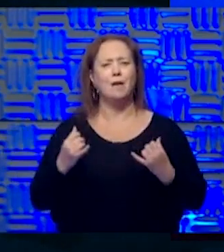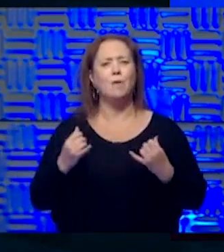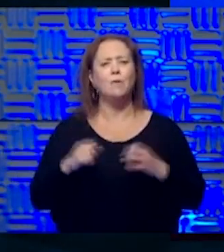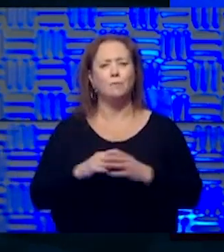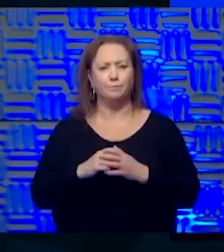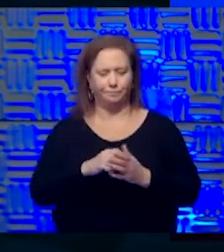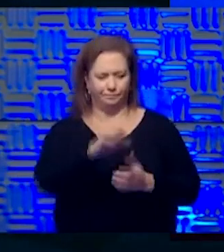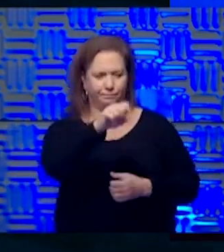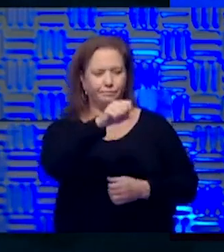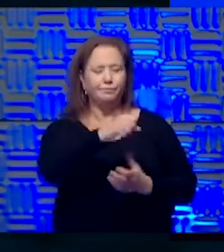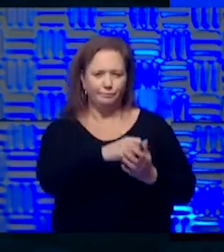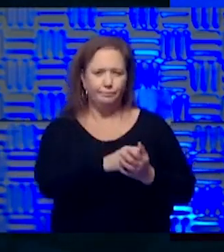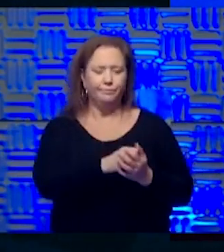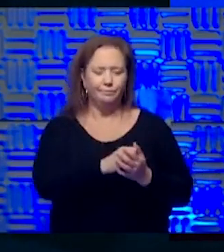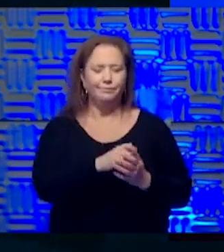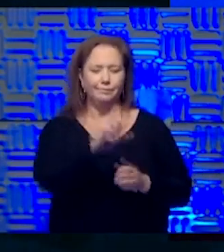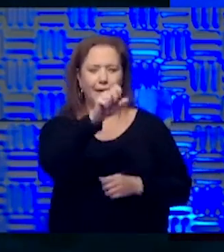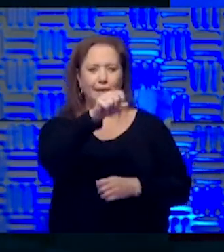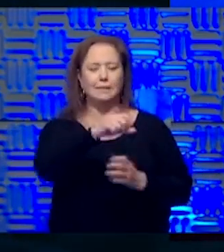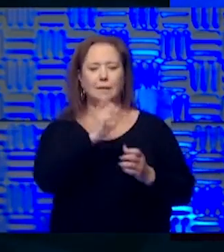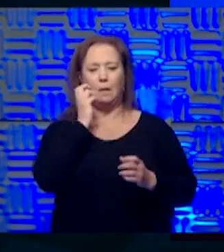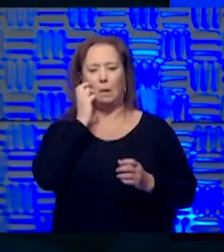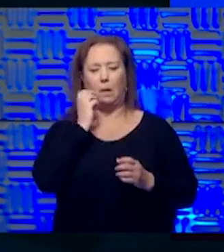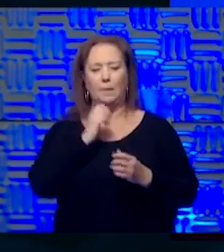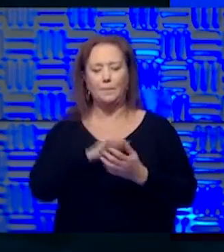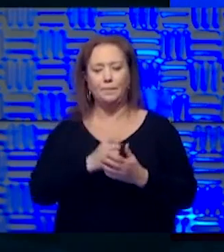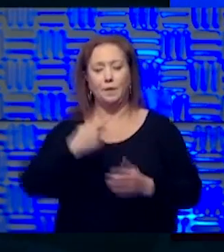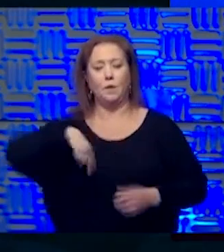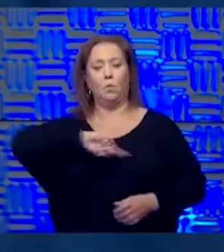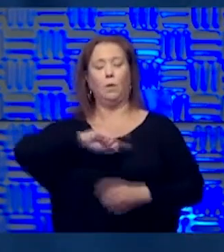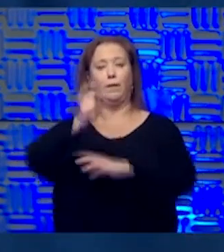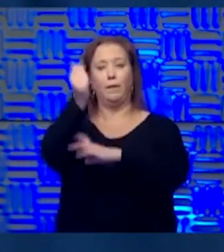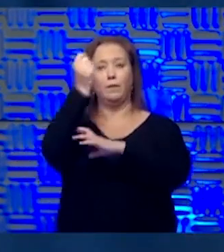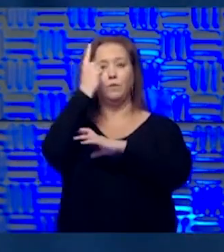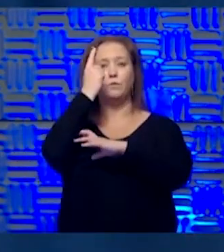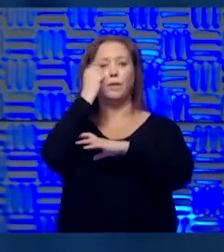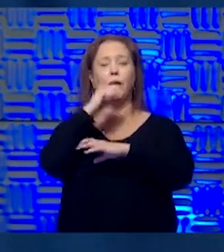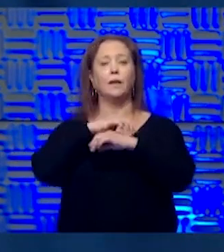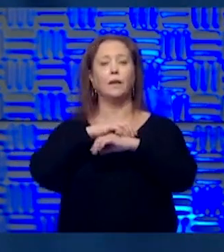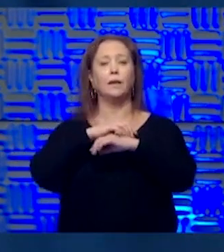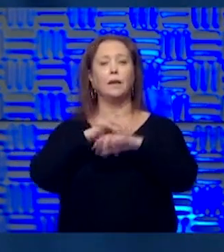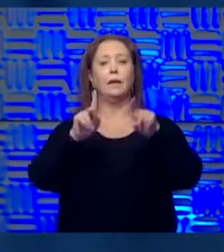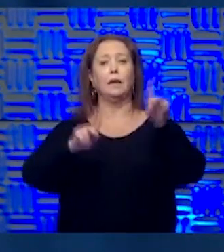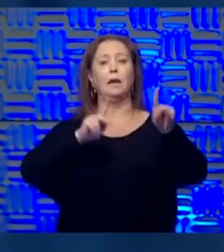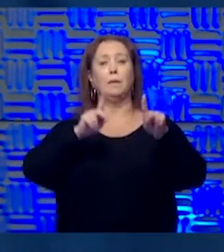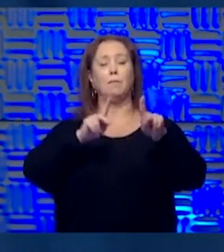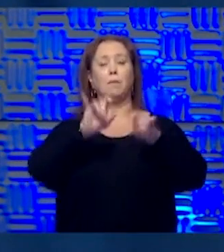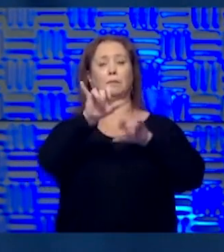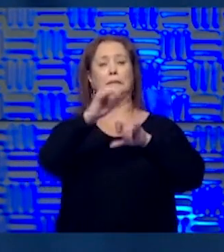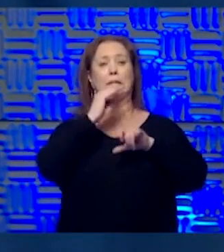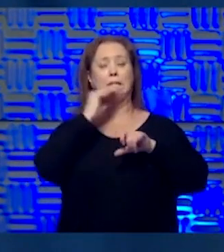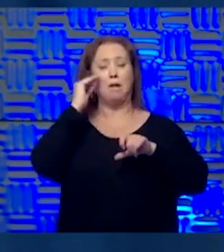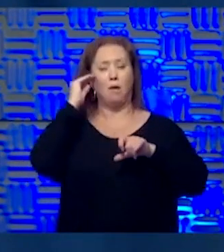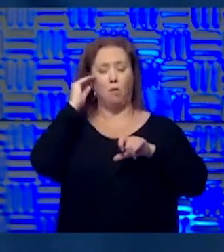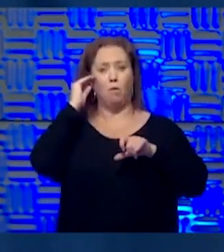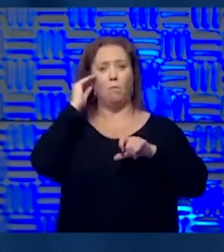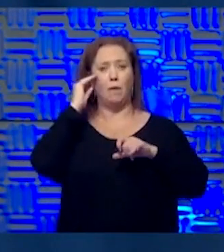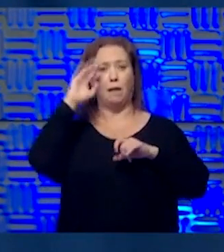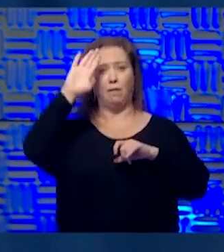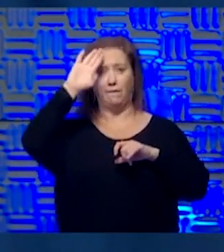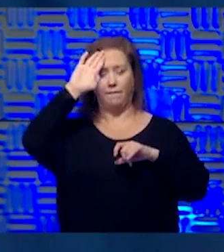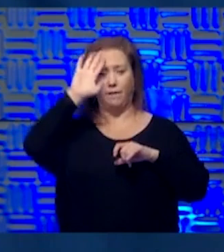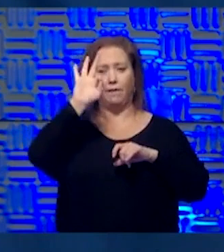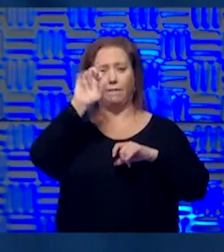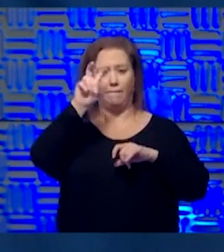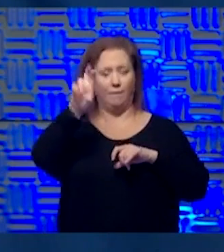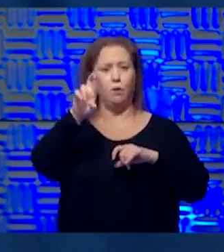Yeah, absolutely. We understand that if people are at home, they'll have fever. It's